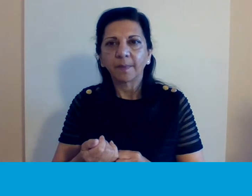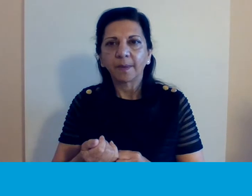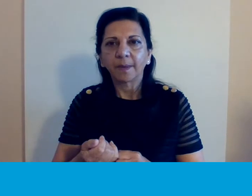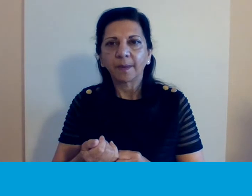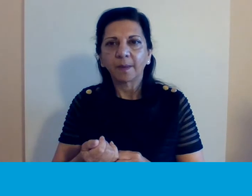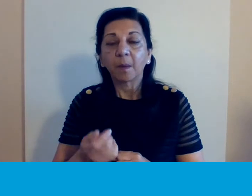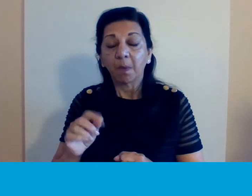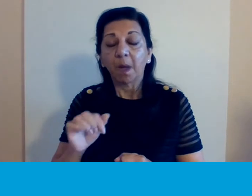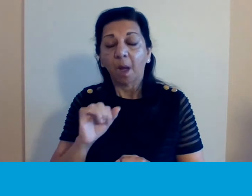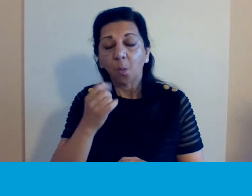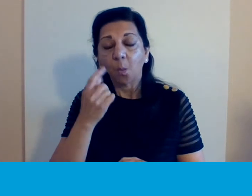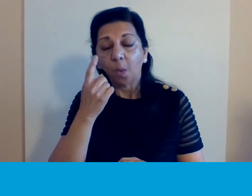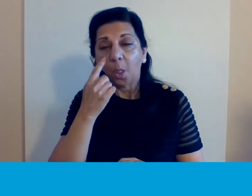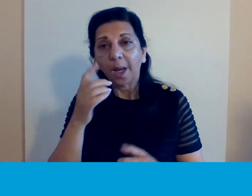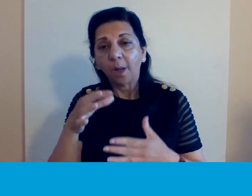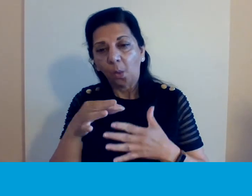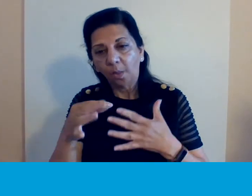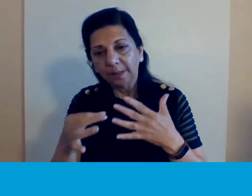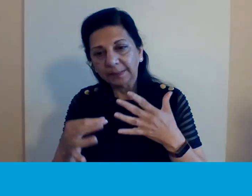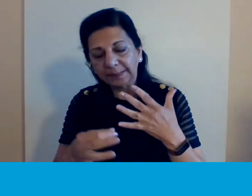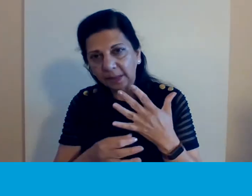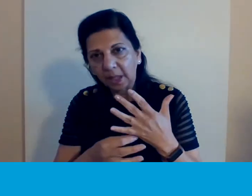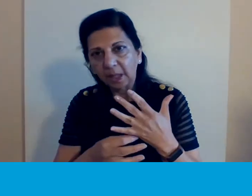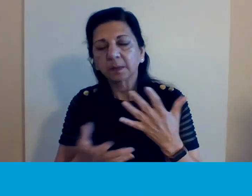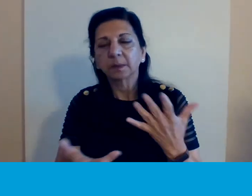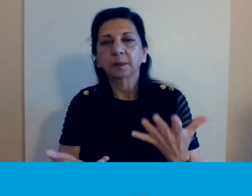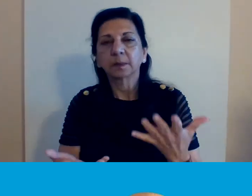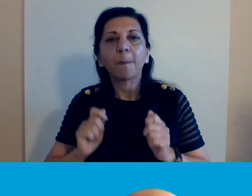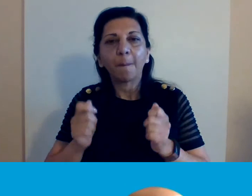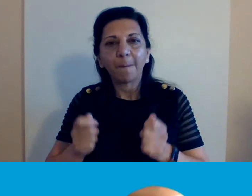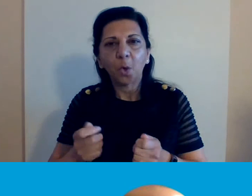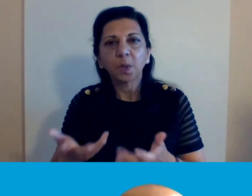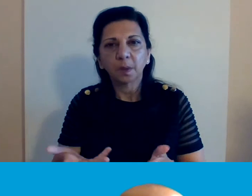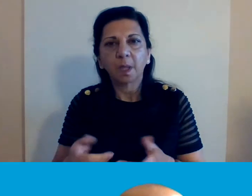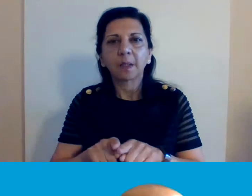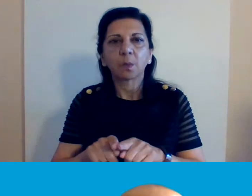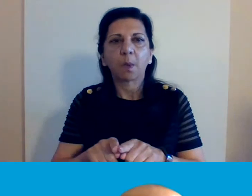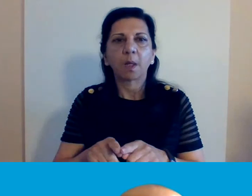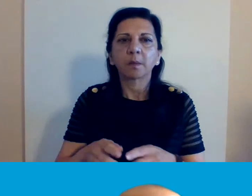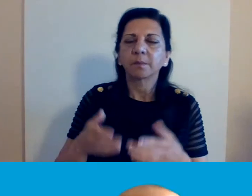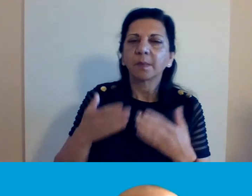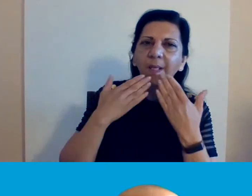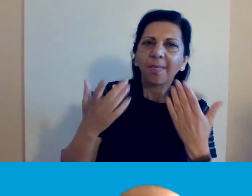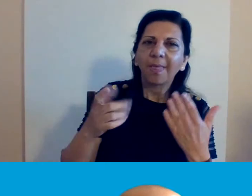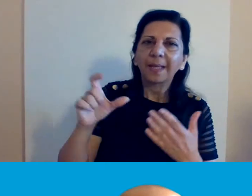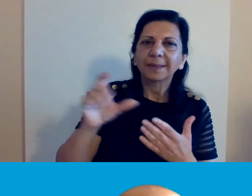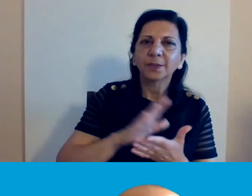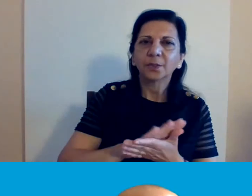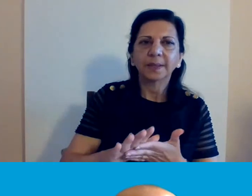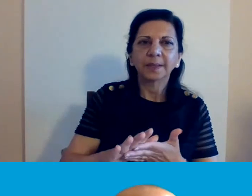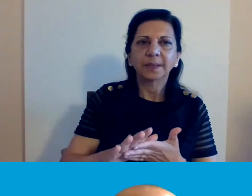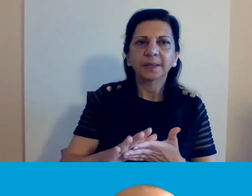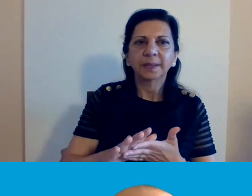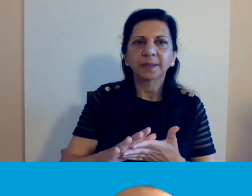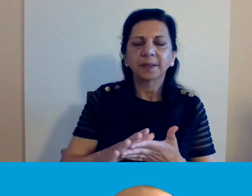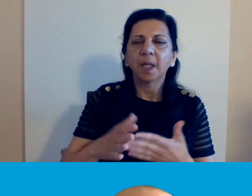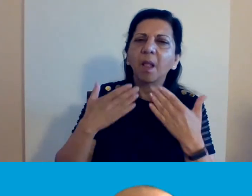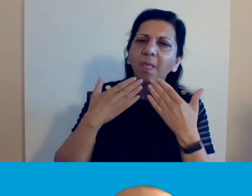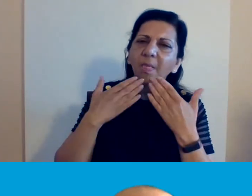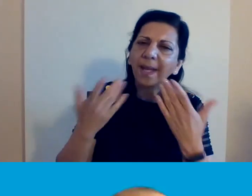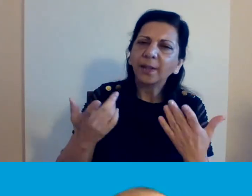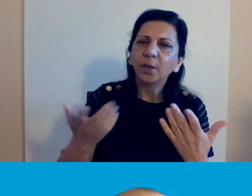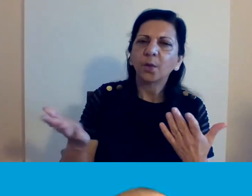those proposals as they become more clear to us. Thanks, Chris. Thanks, everybody. Thanks for your really positive